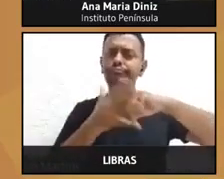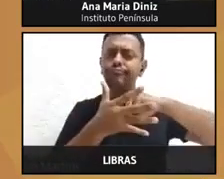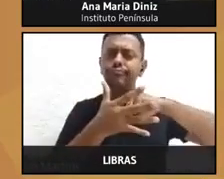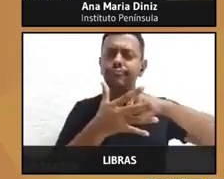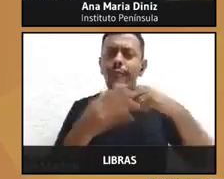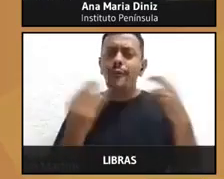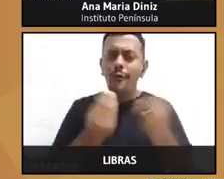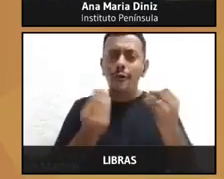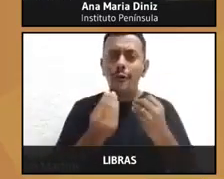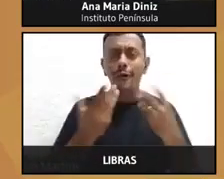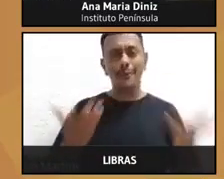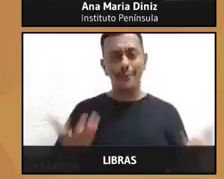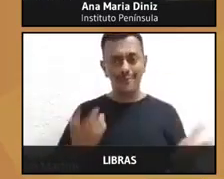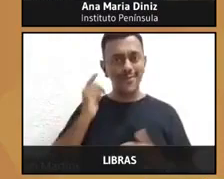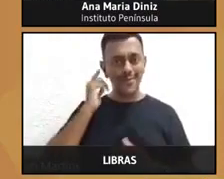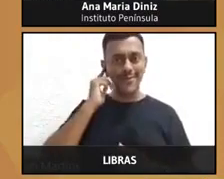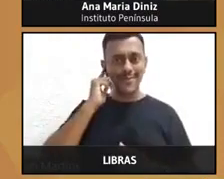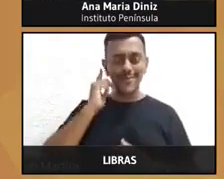você disse,